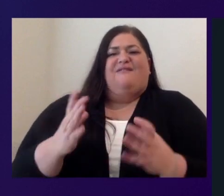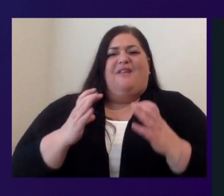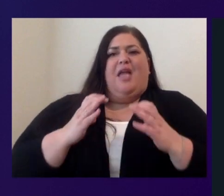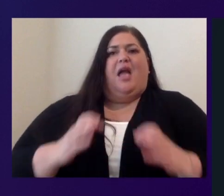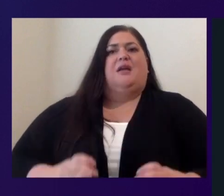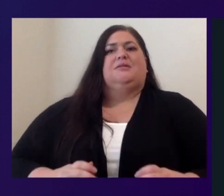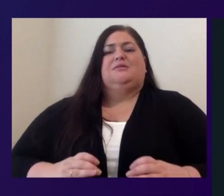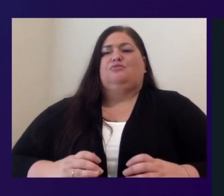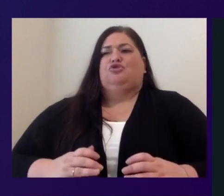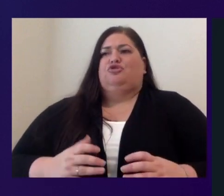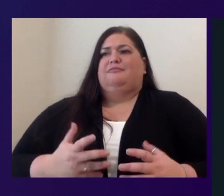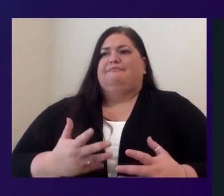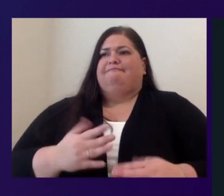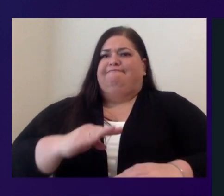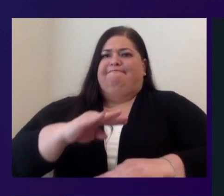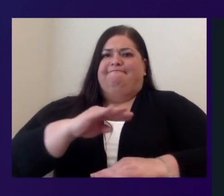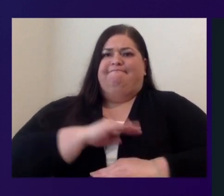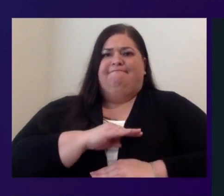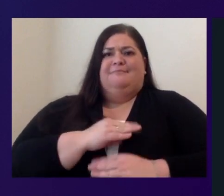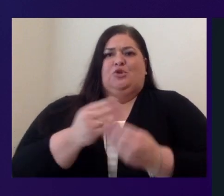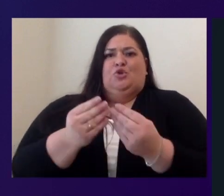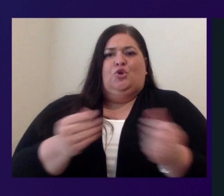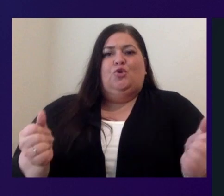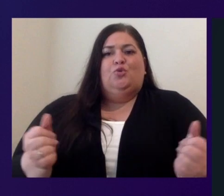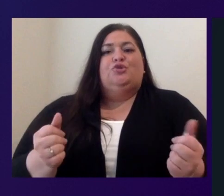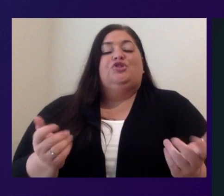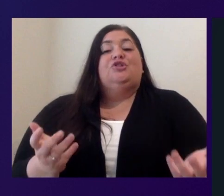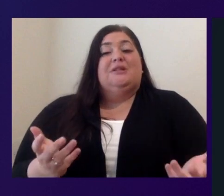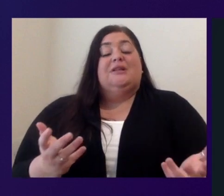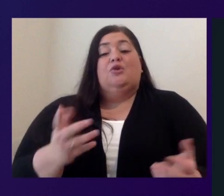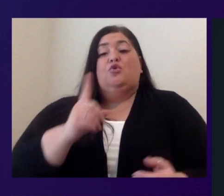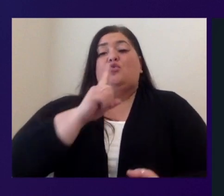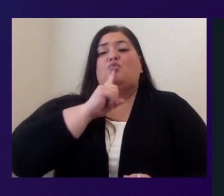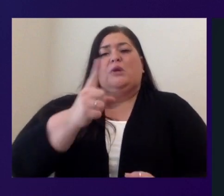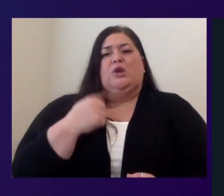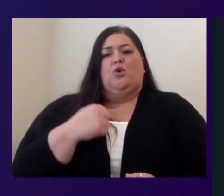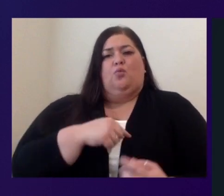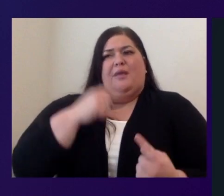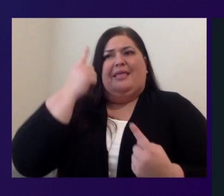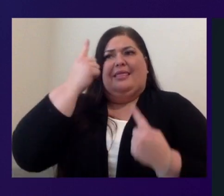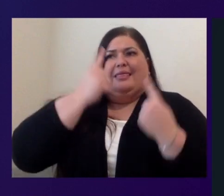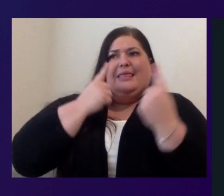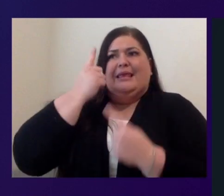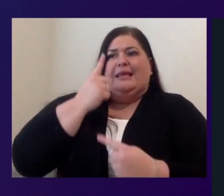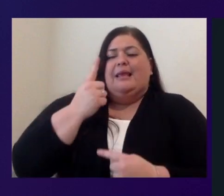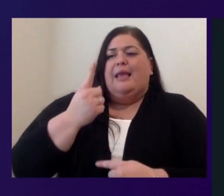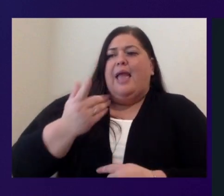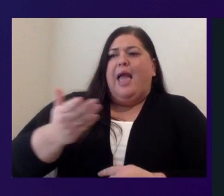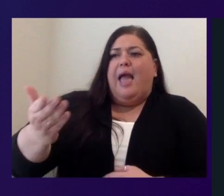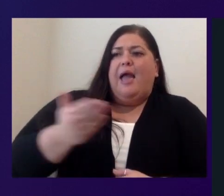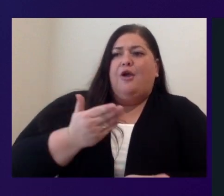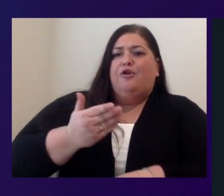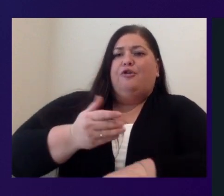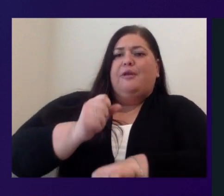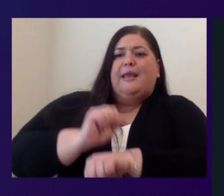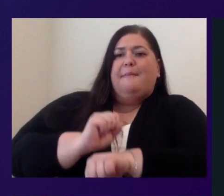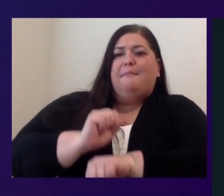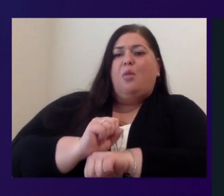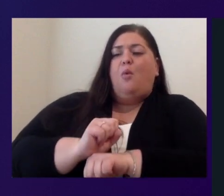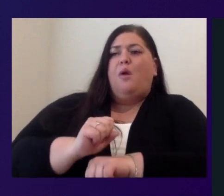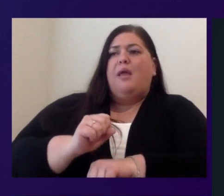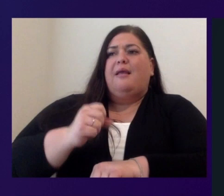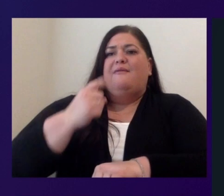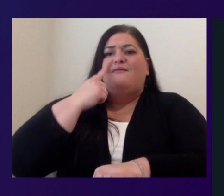solution? So when we say end-to-end solution, it's really thinking about, like, you hire an employee, you're the CEO of a company, you hire an